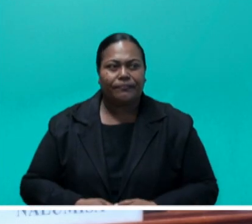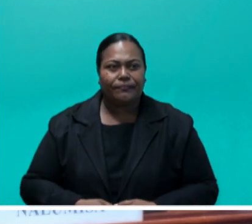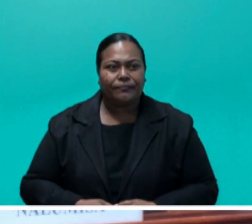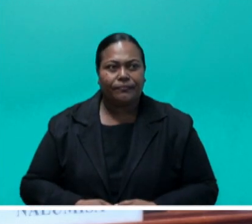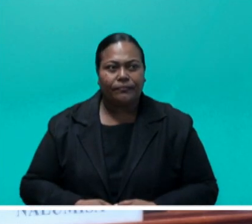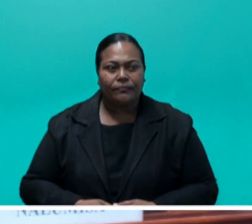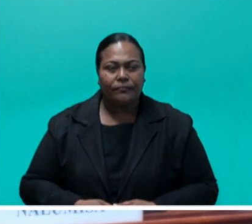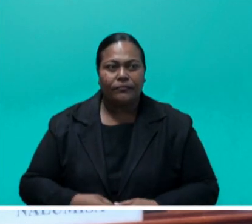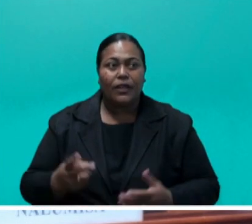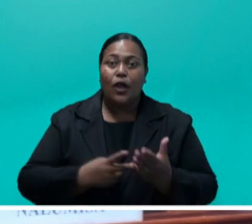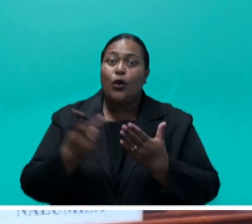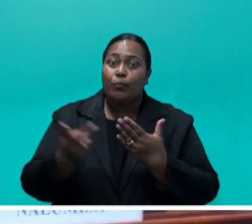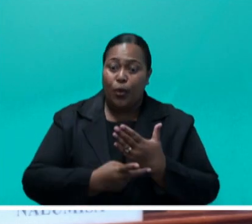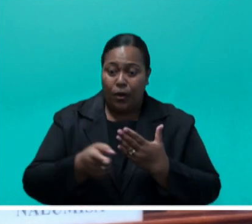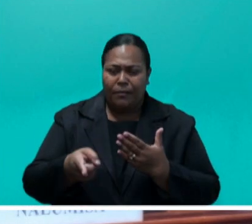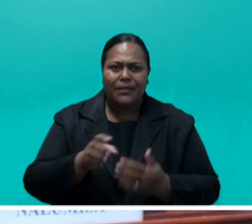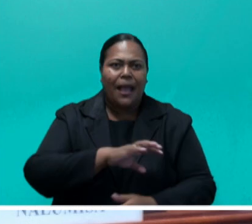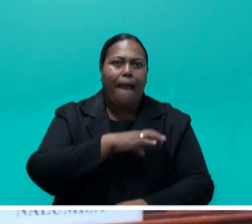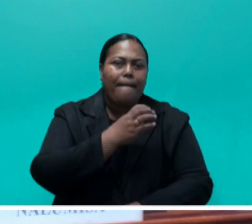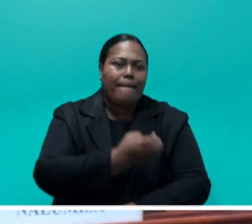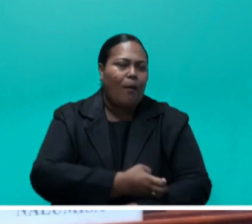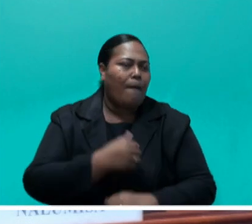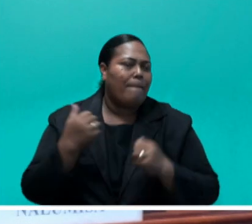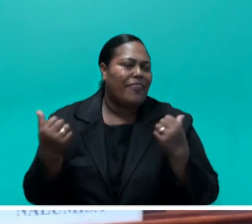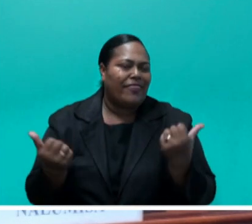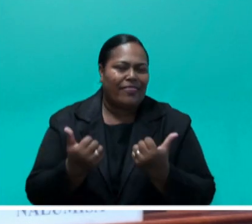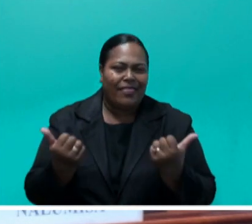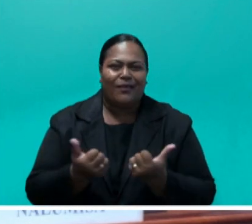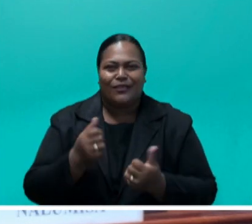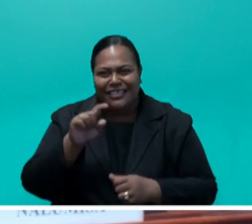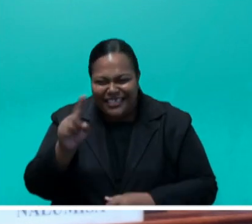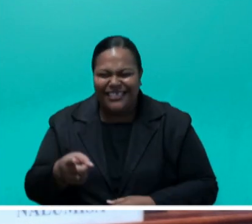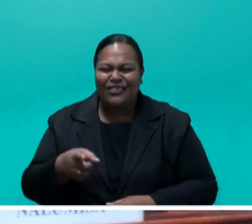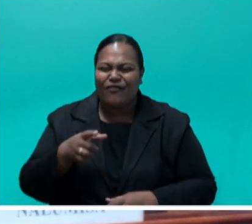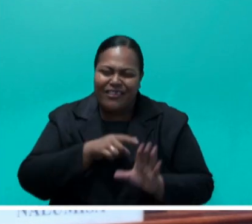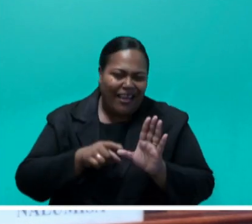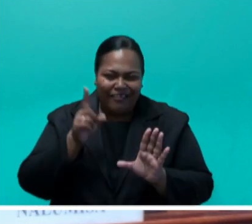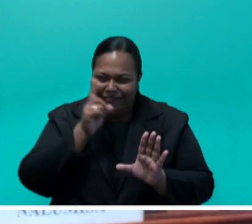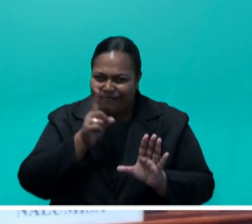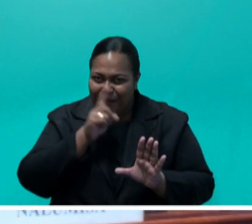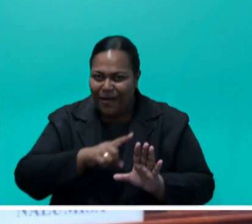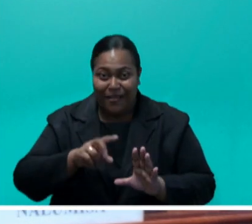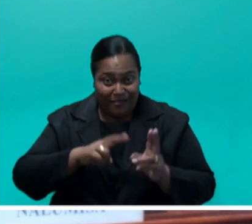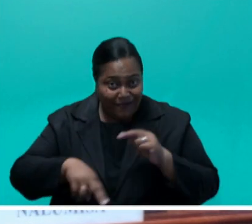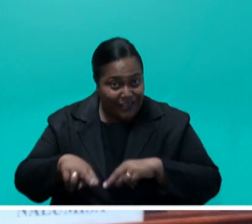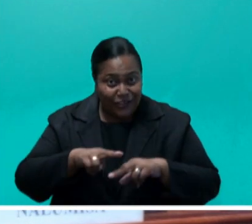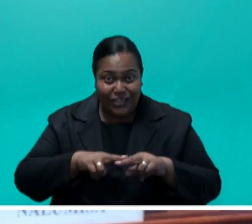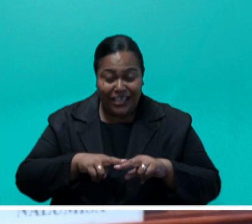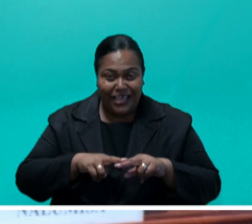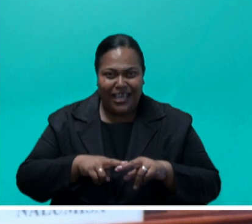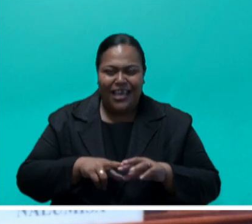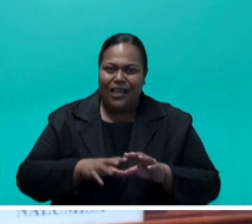the program has empowered thousands of young Fijians to explore their